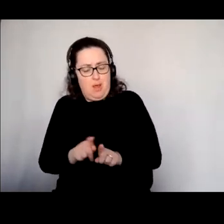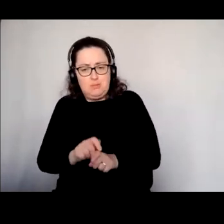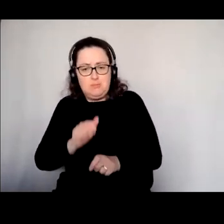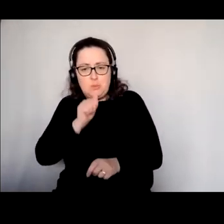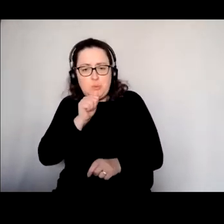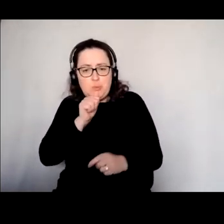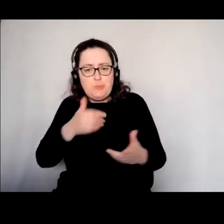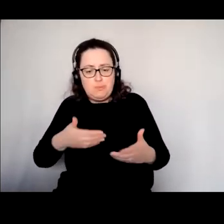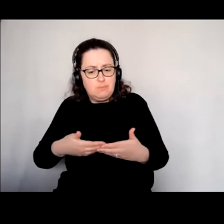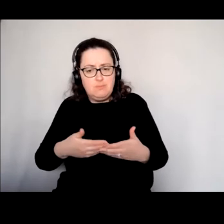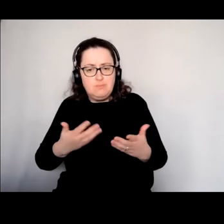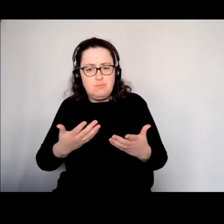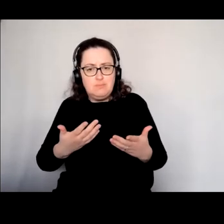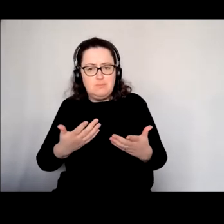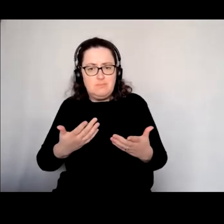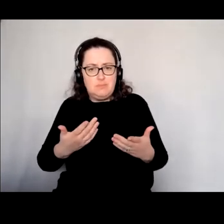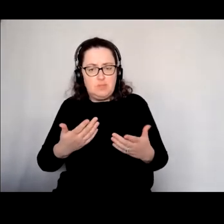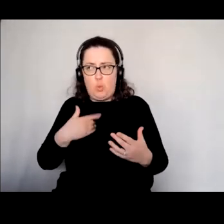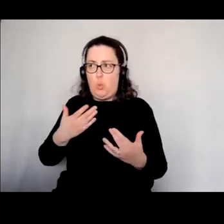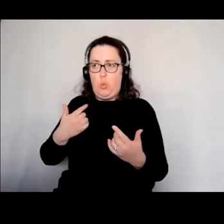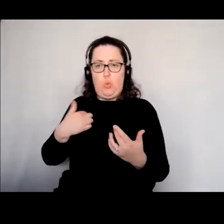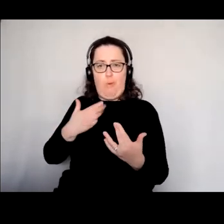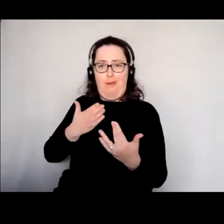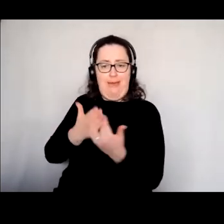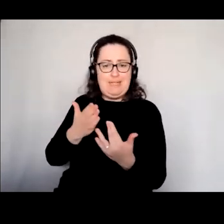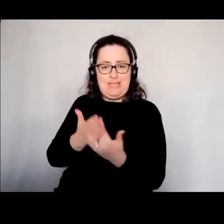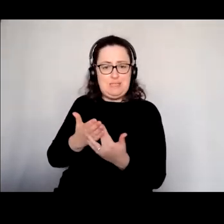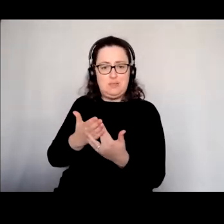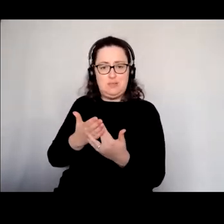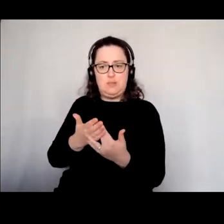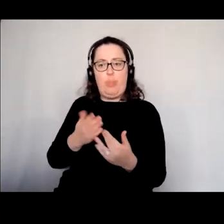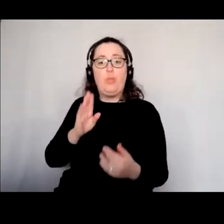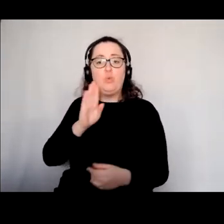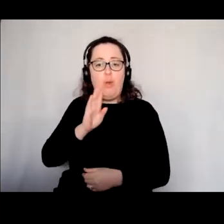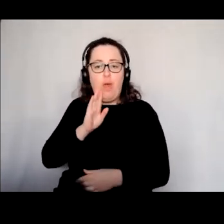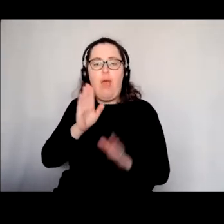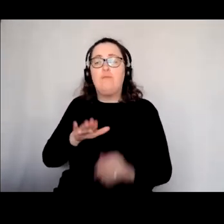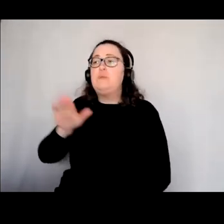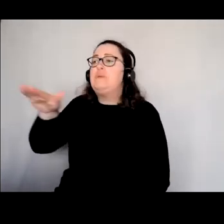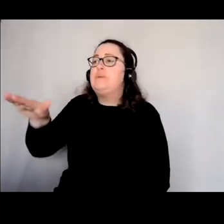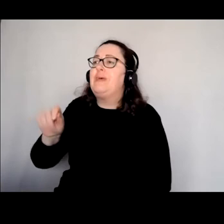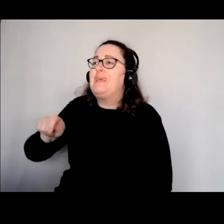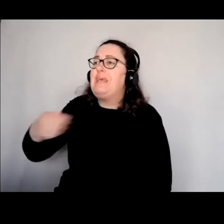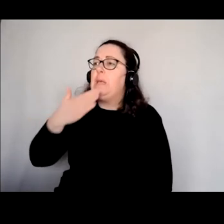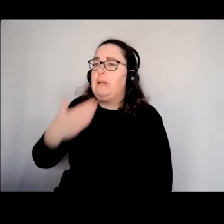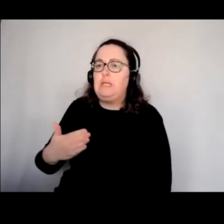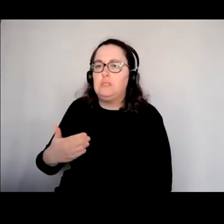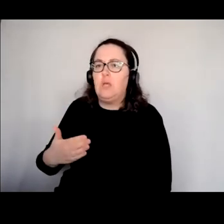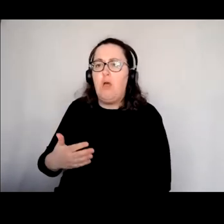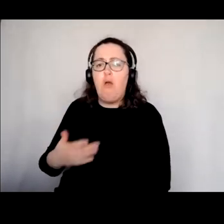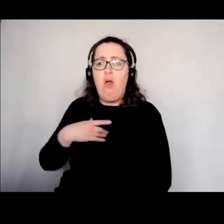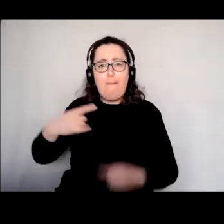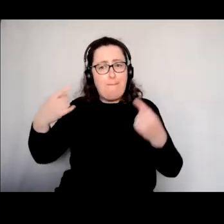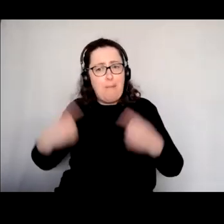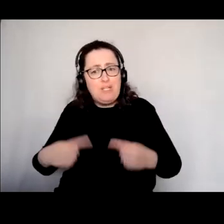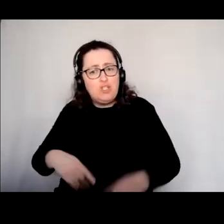the fact that we have to, I don't know, to get access to the accessible toilet, we need to go and ask for a key. It's like